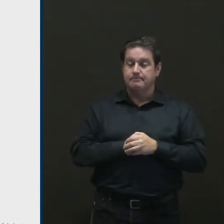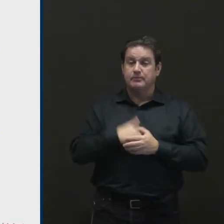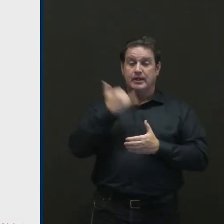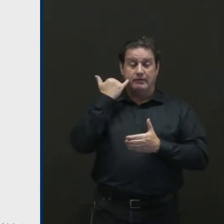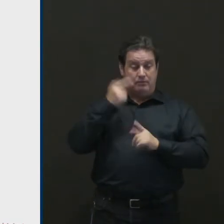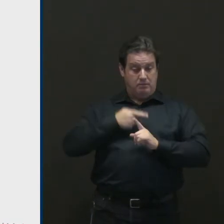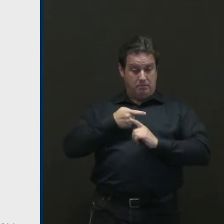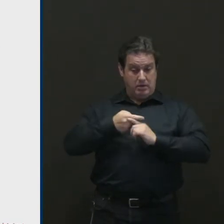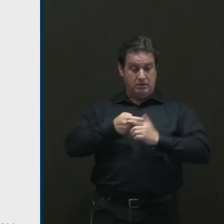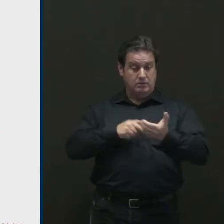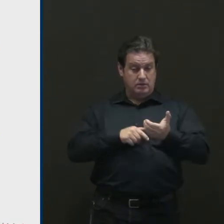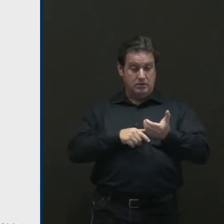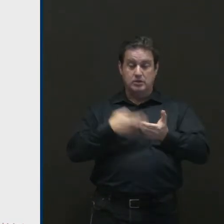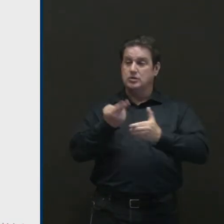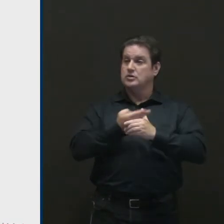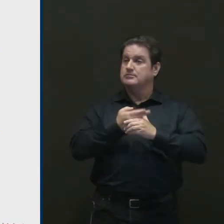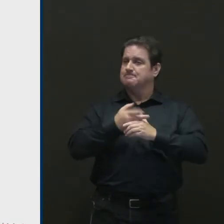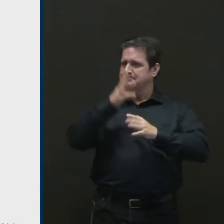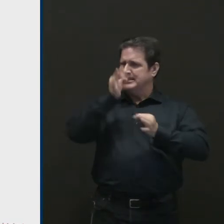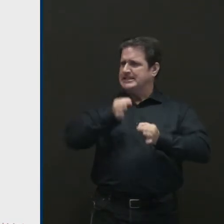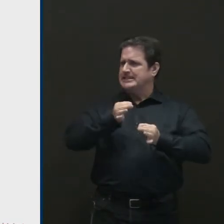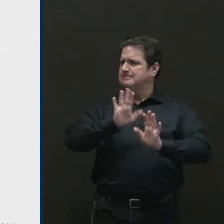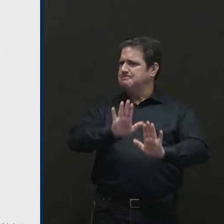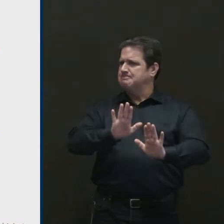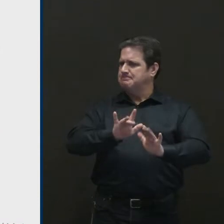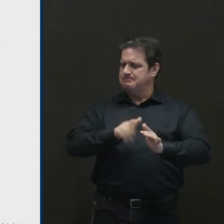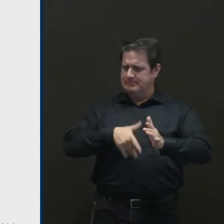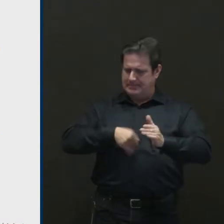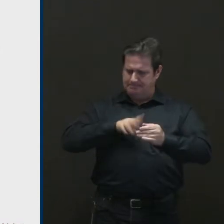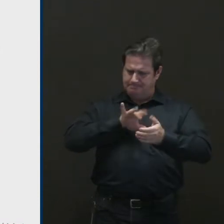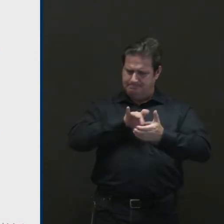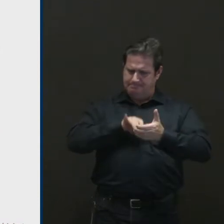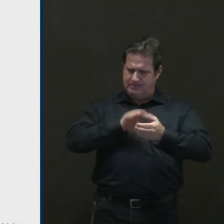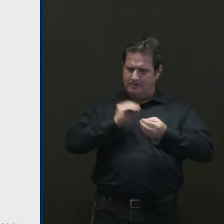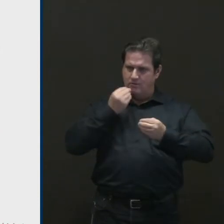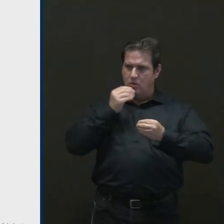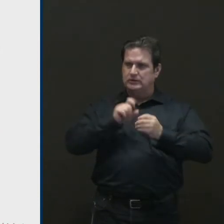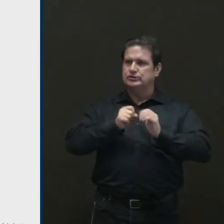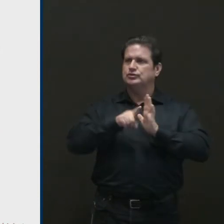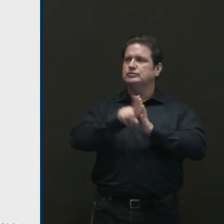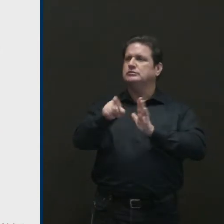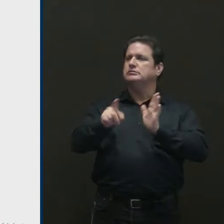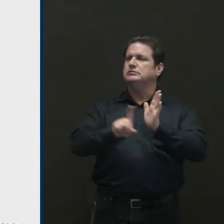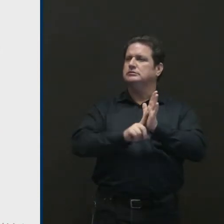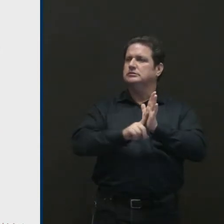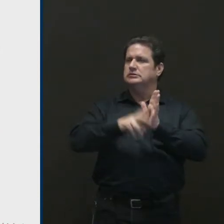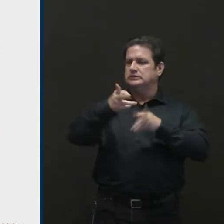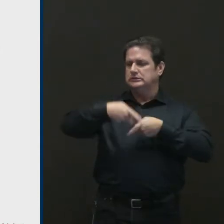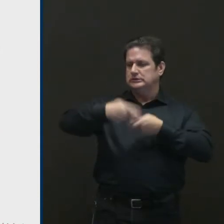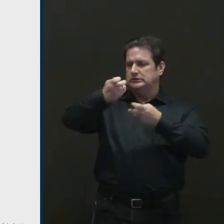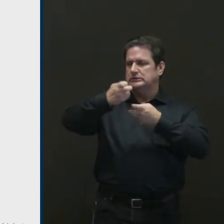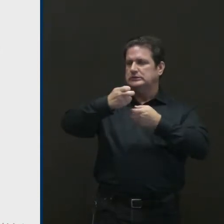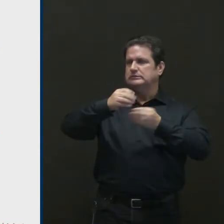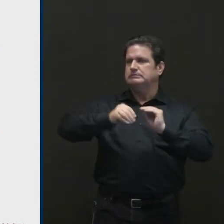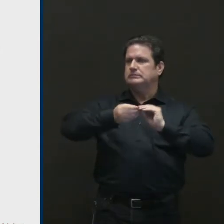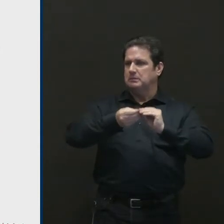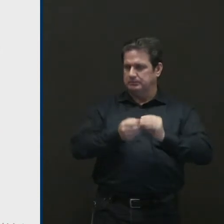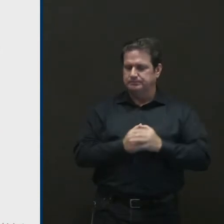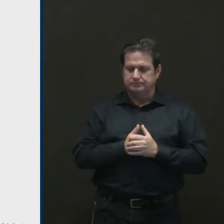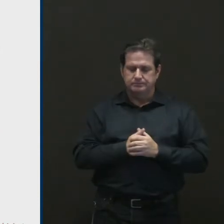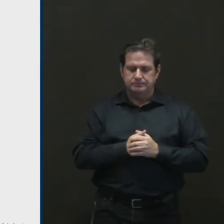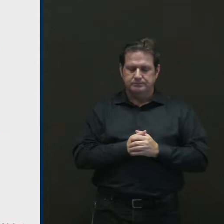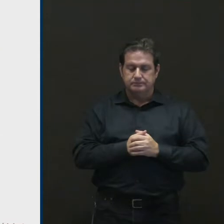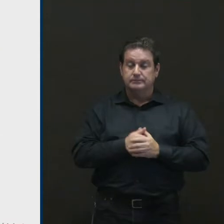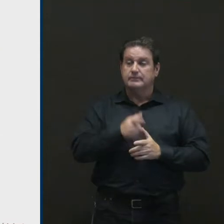COVID positive user decides to enter the code into their phone, it triggers their phone to upload special keys. And